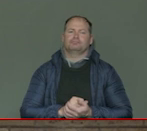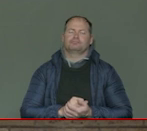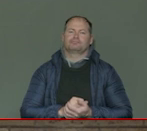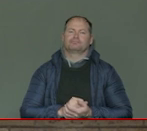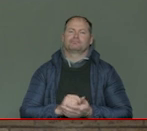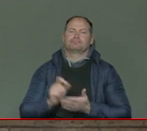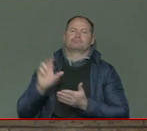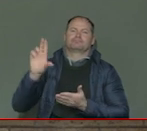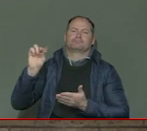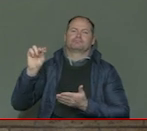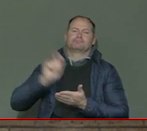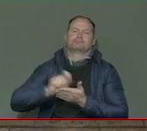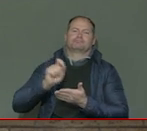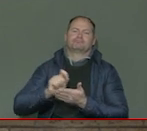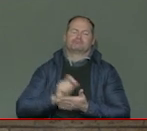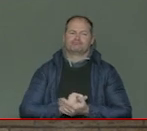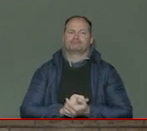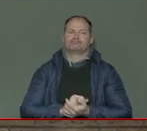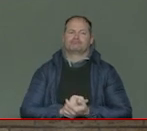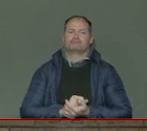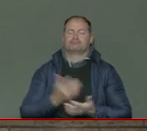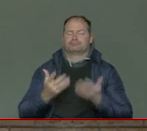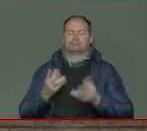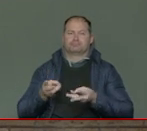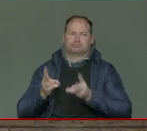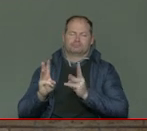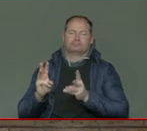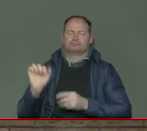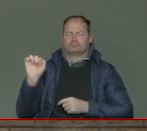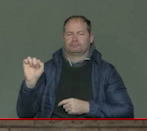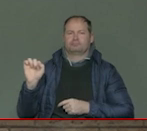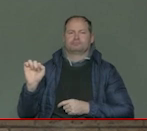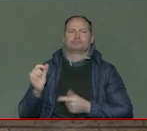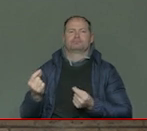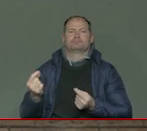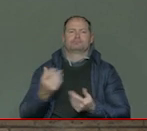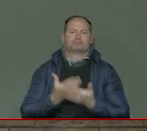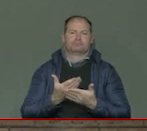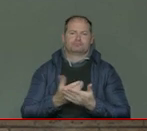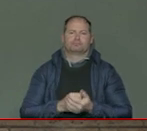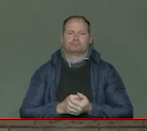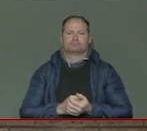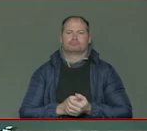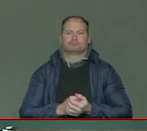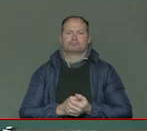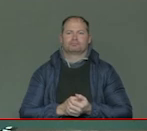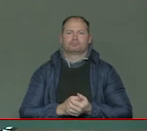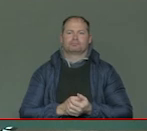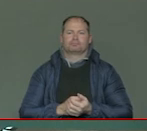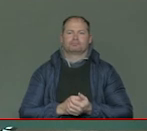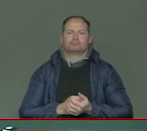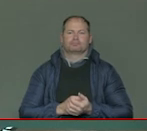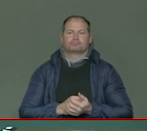no entry. So they can ask you to do it like that. You understand that? All right. The